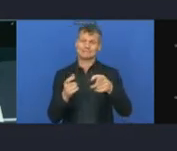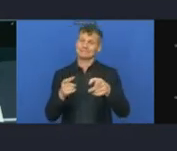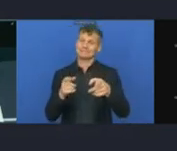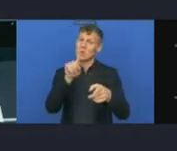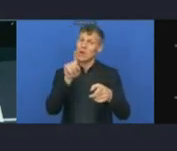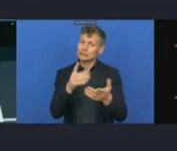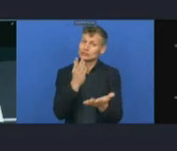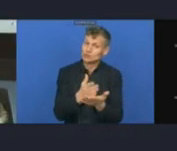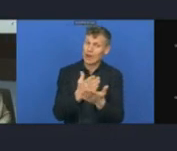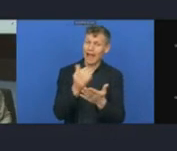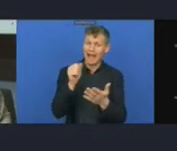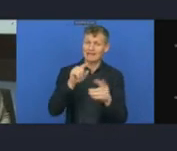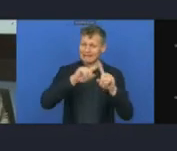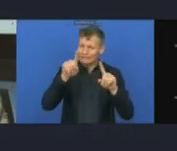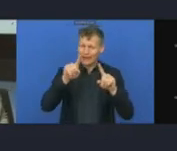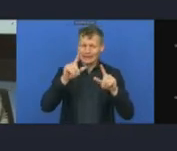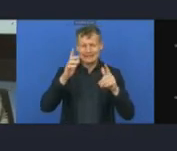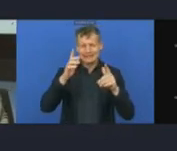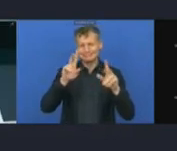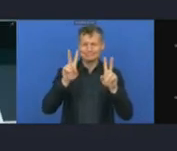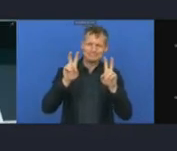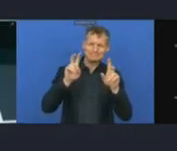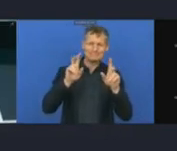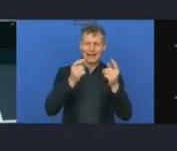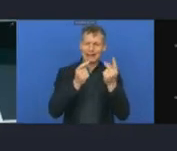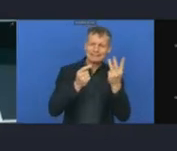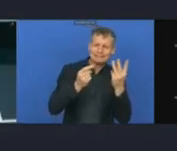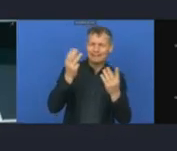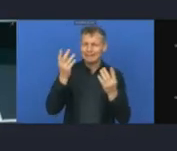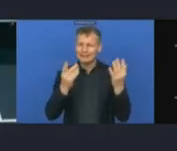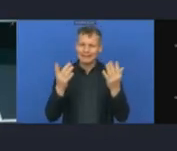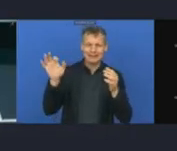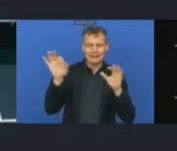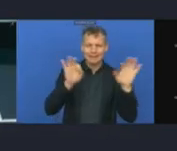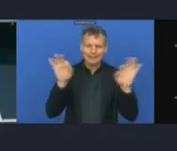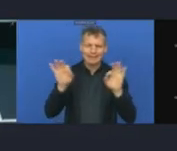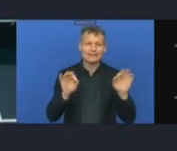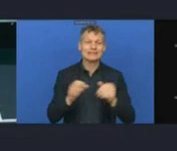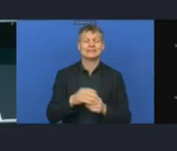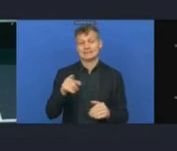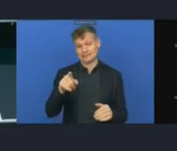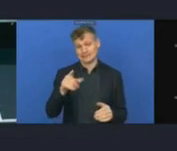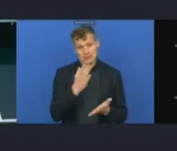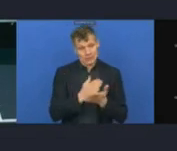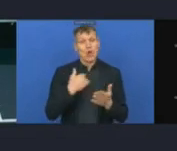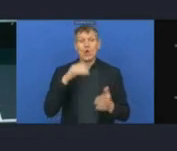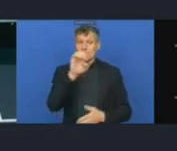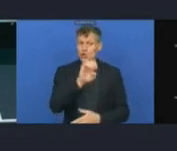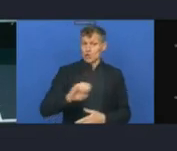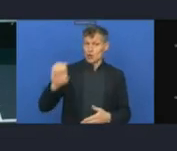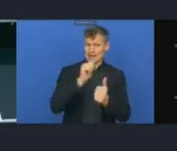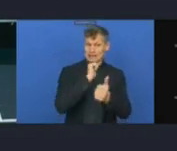For eligibility on the European sport events, so it's open to